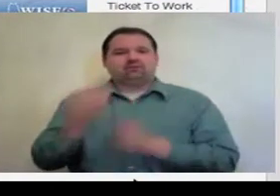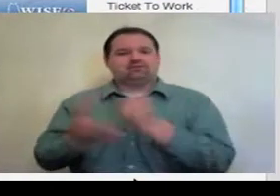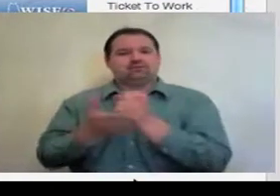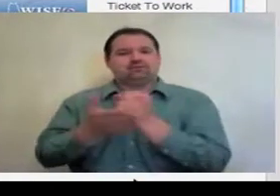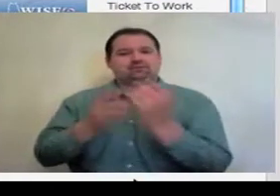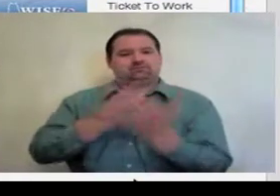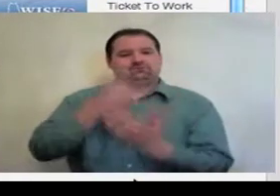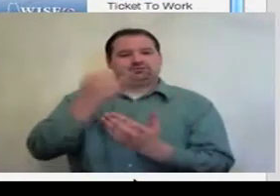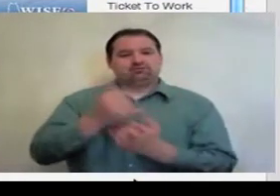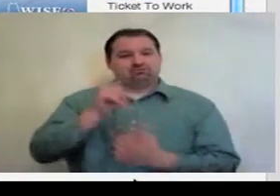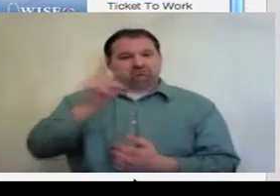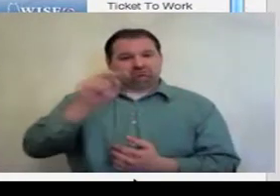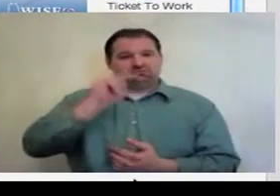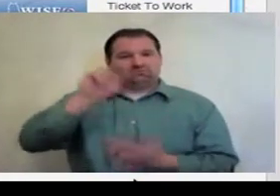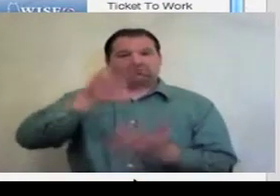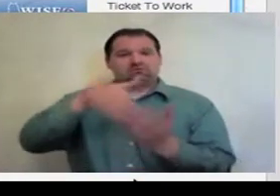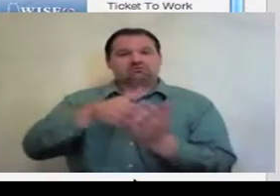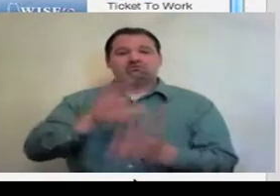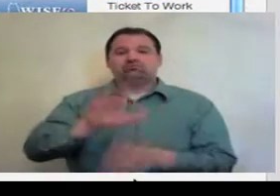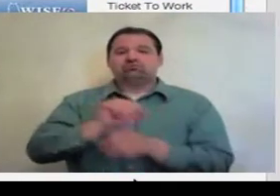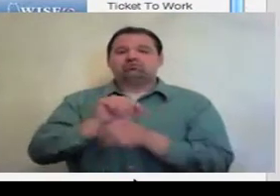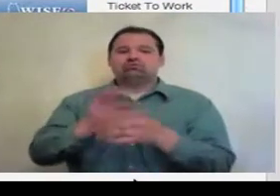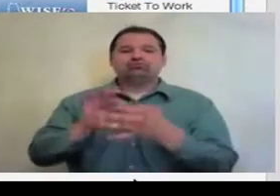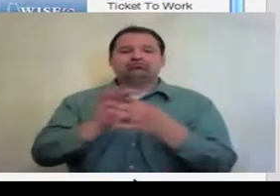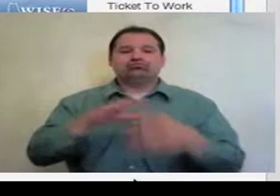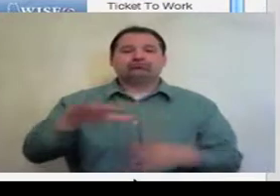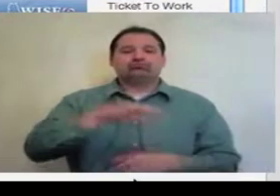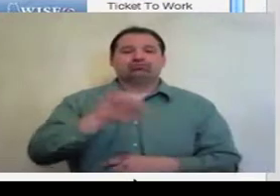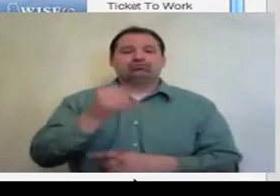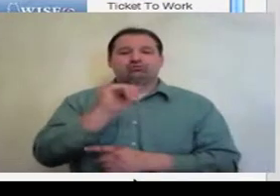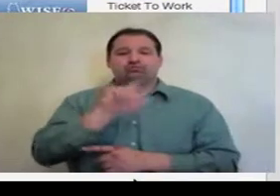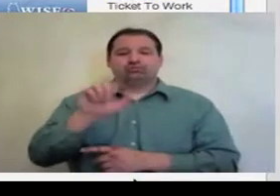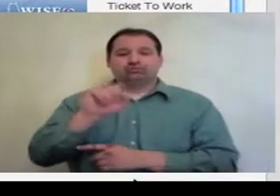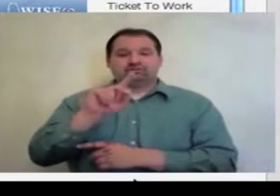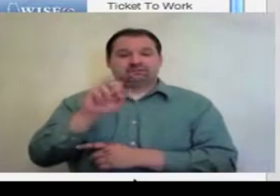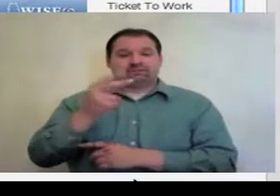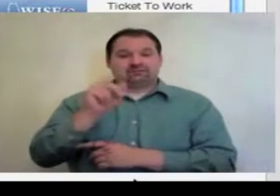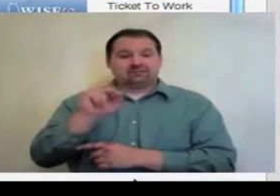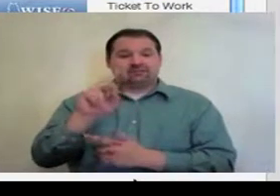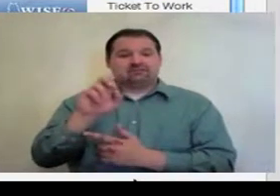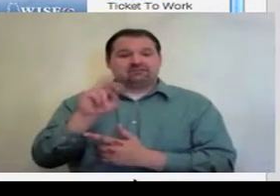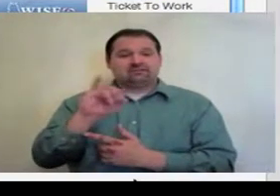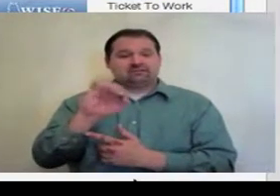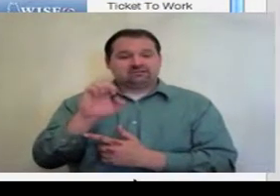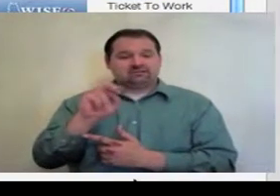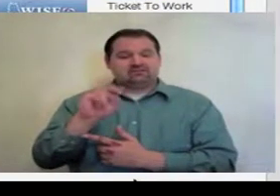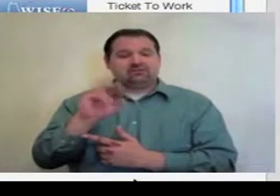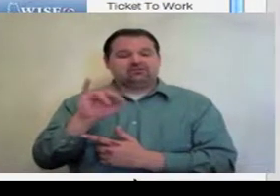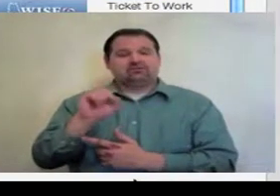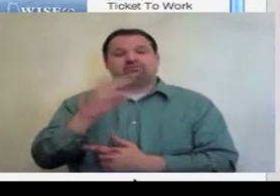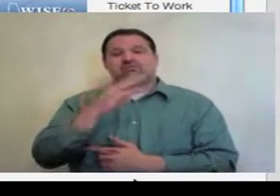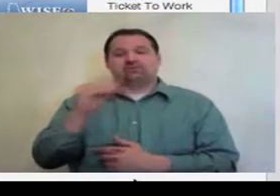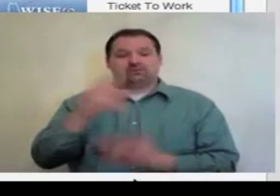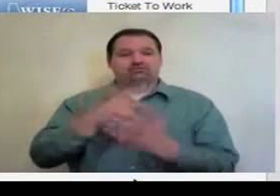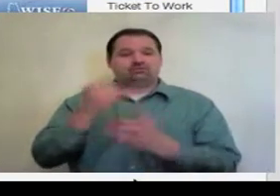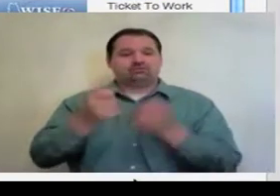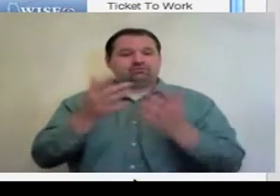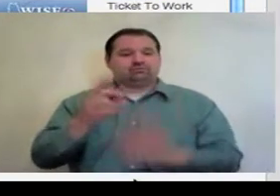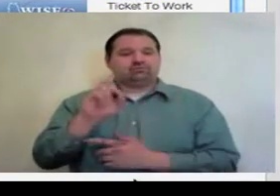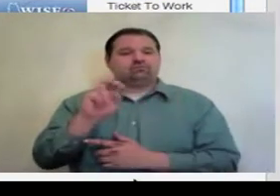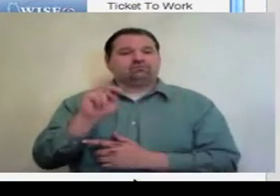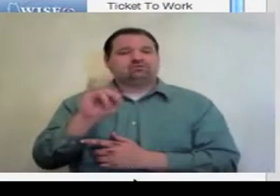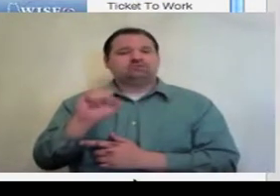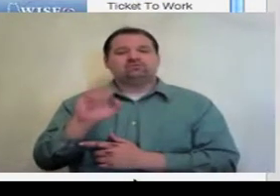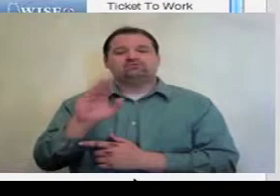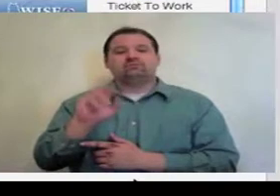in Northern Central Indiana. My colleagues, Jill Skehan and Denise Norris, as well as the project manager, Dennis